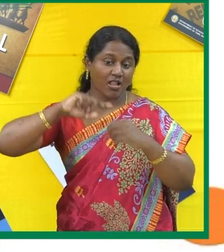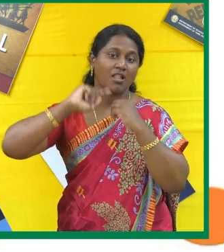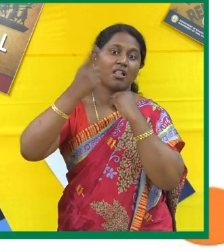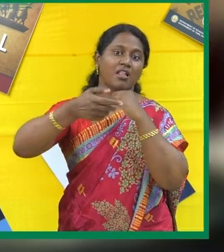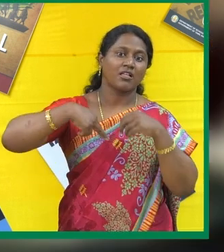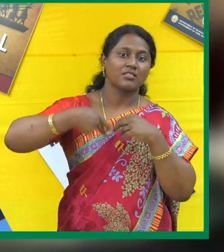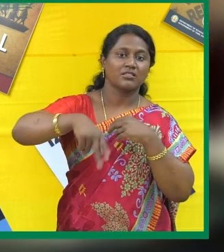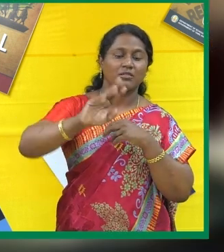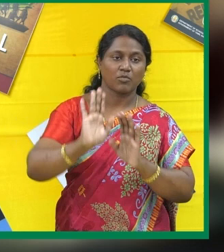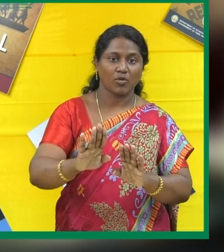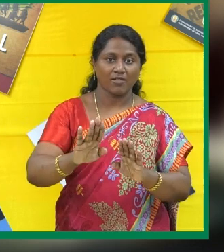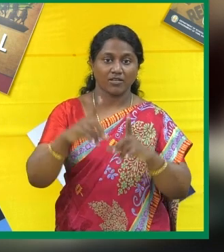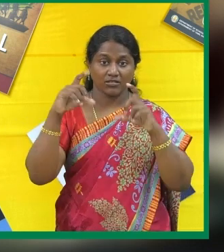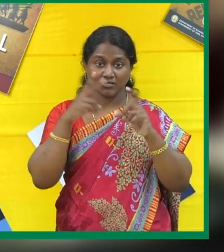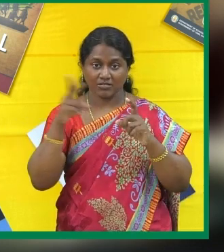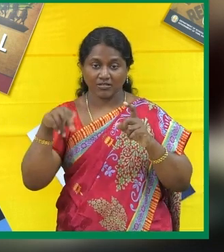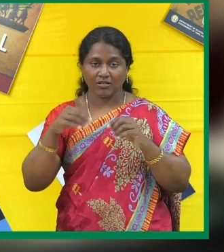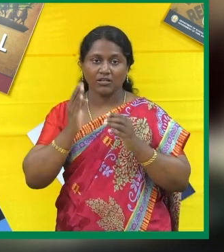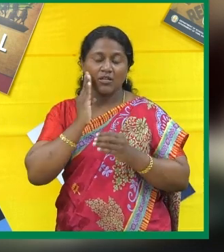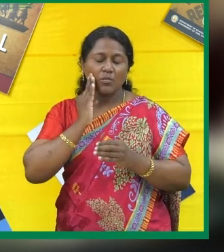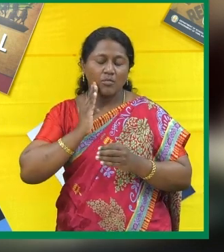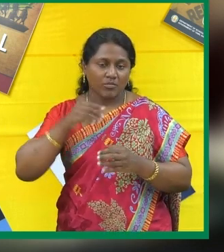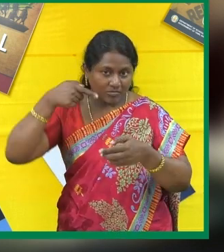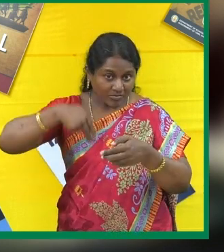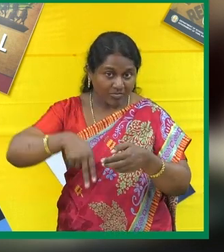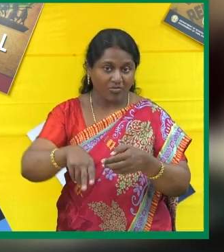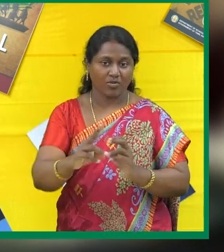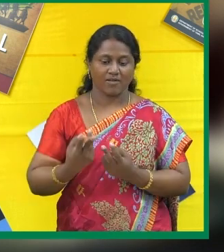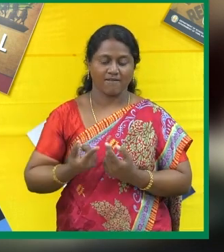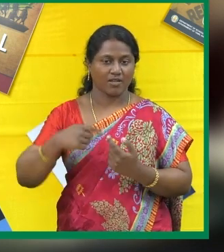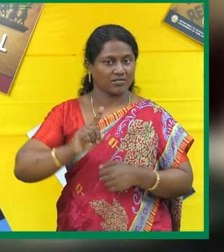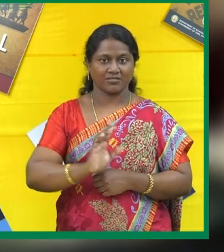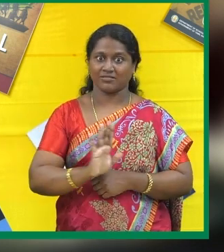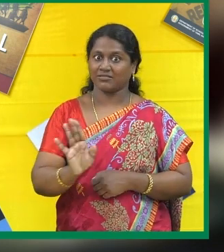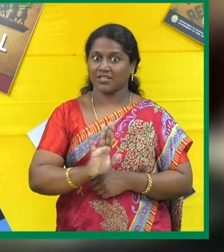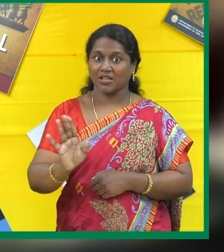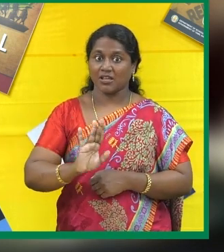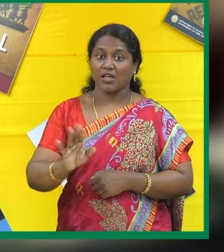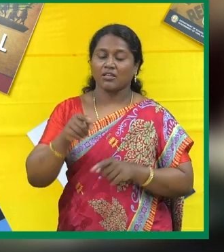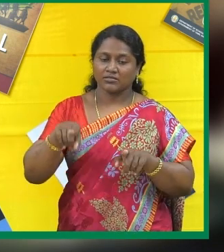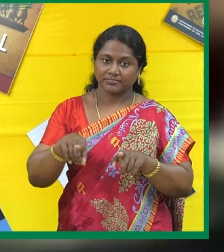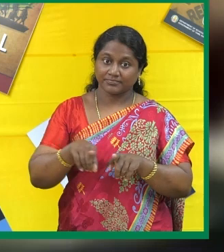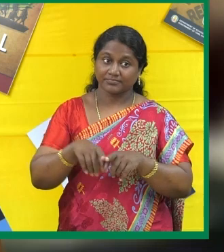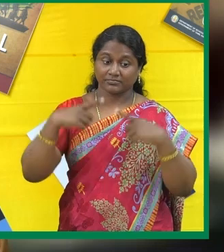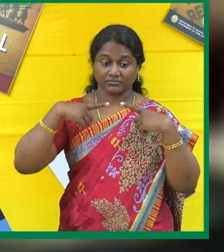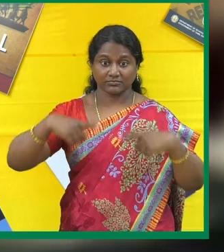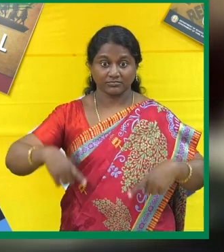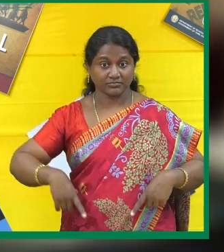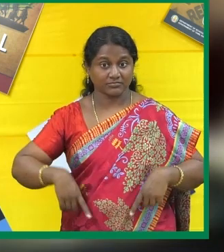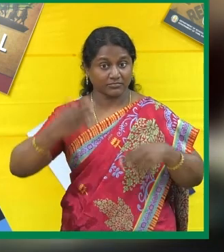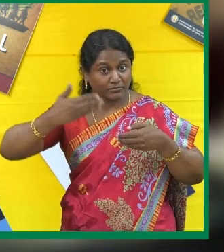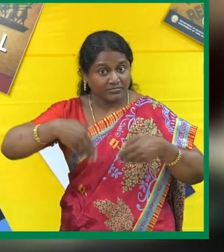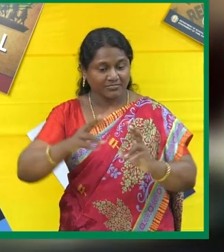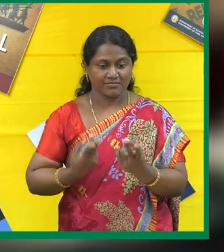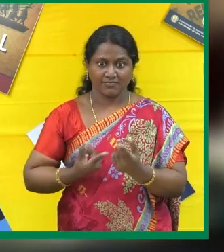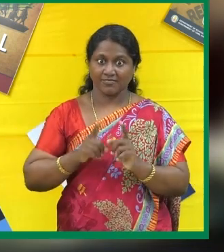how patiently they are going. They are not in a hurry, but they are not turning from the goal also. They are going towards